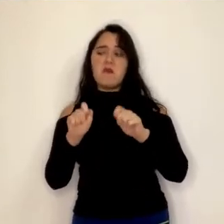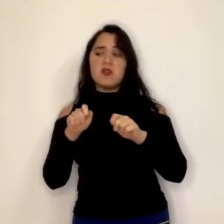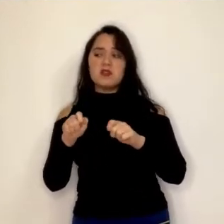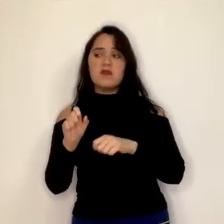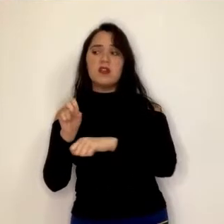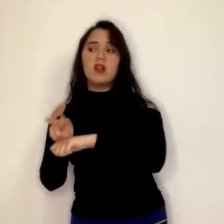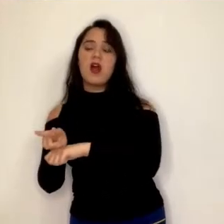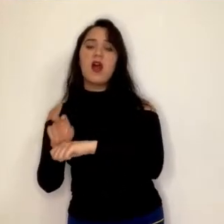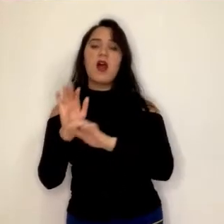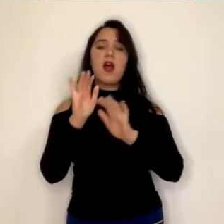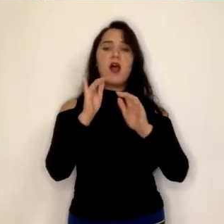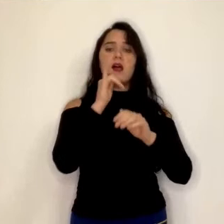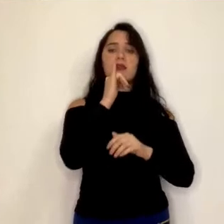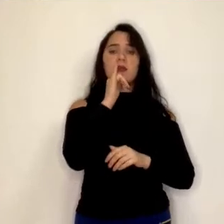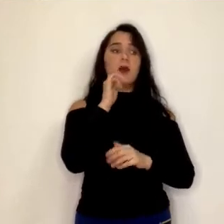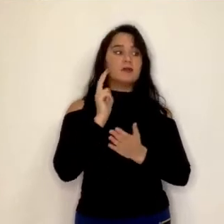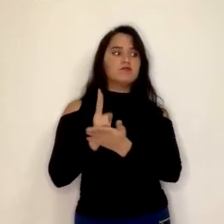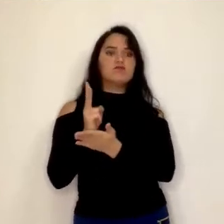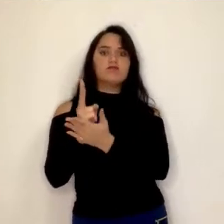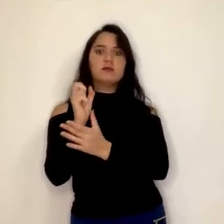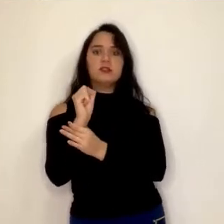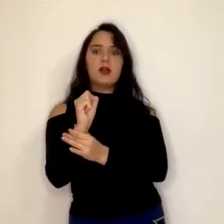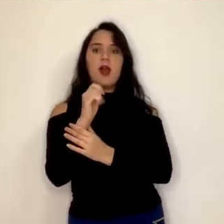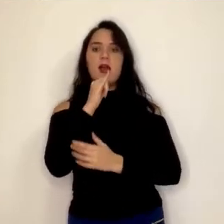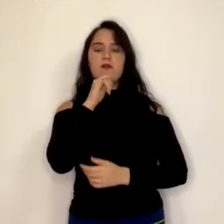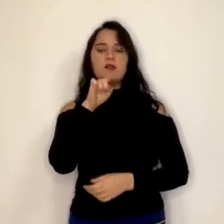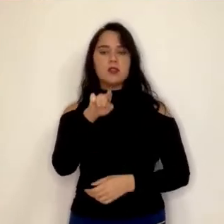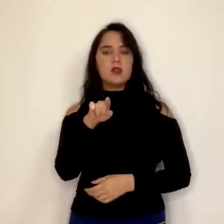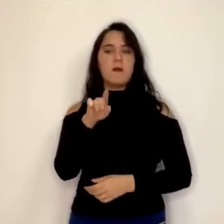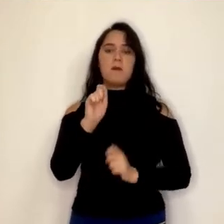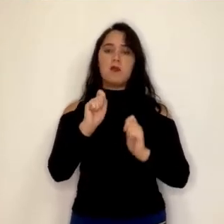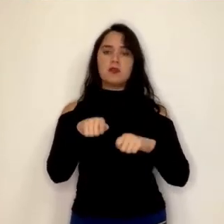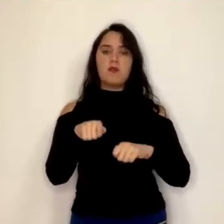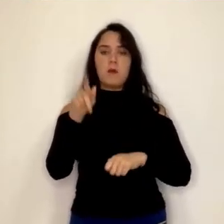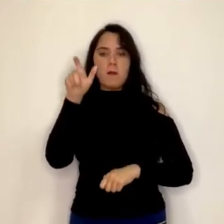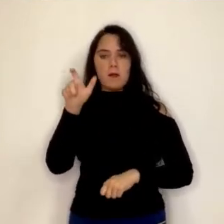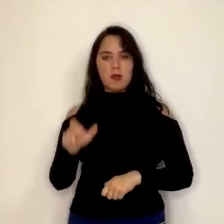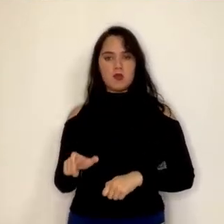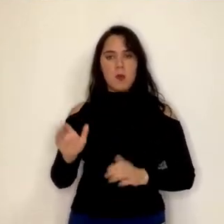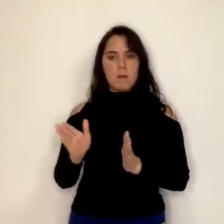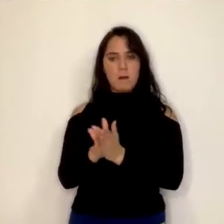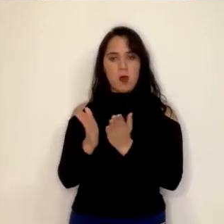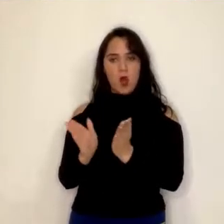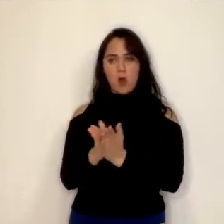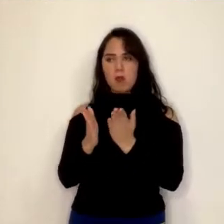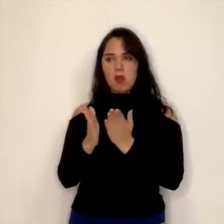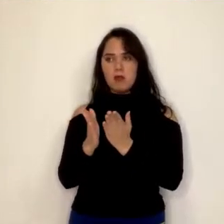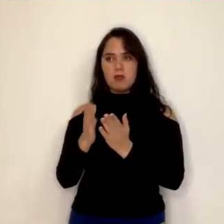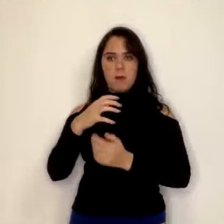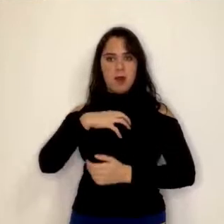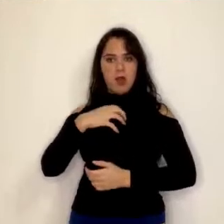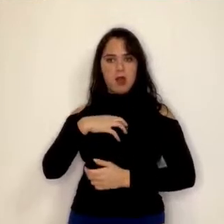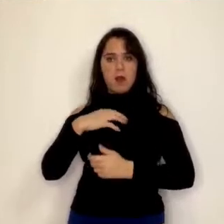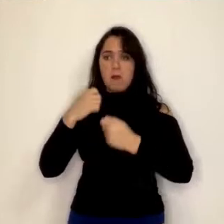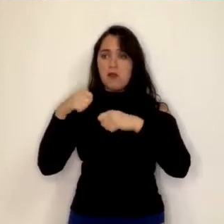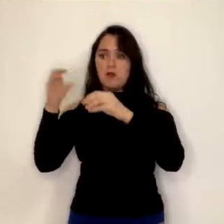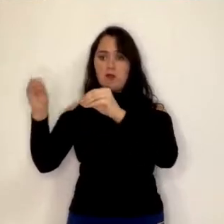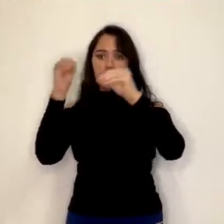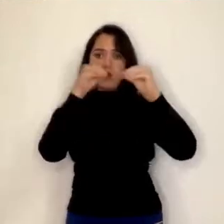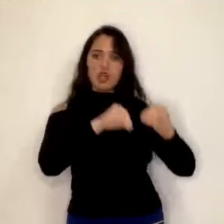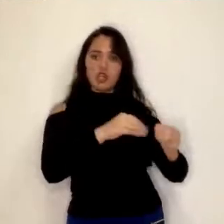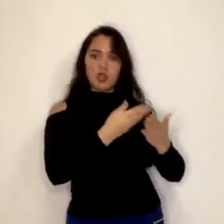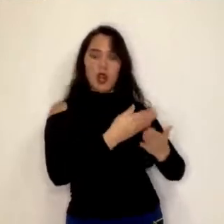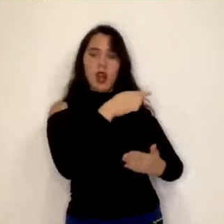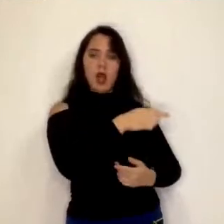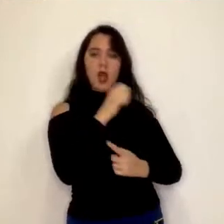a retention rate. You could be impoverished in Bahia, and you could study in Rio Grande do Sul, and vice